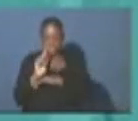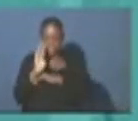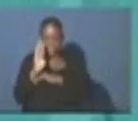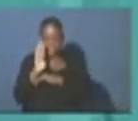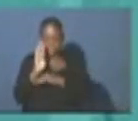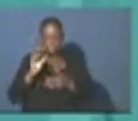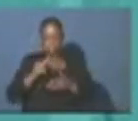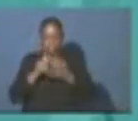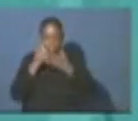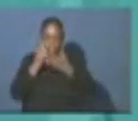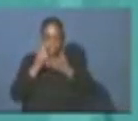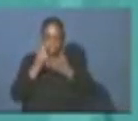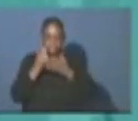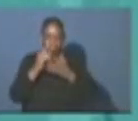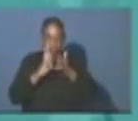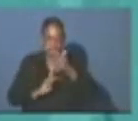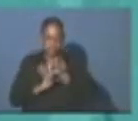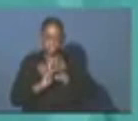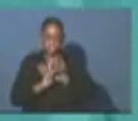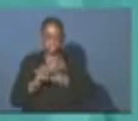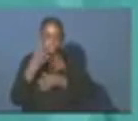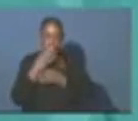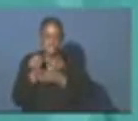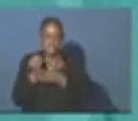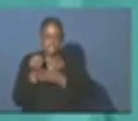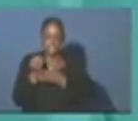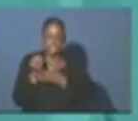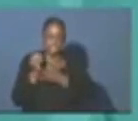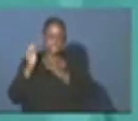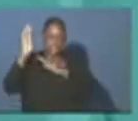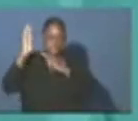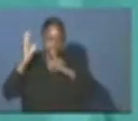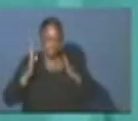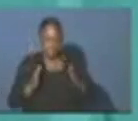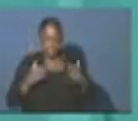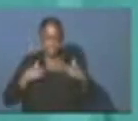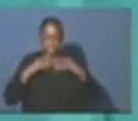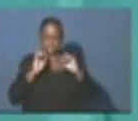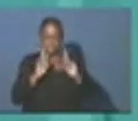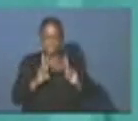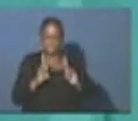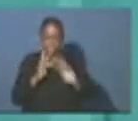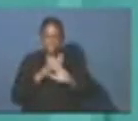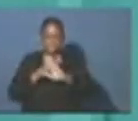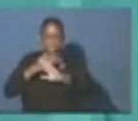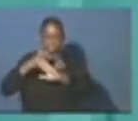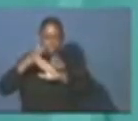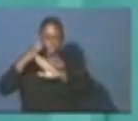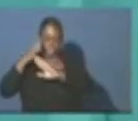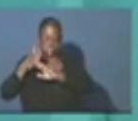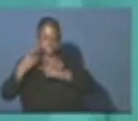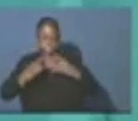and Disaster Risk Management project and symposium, the Bahamas will have the opportunity to increase capacity